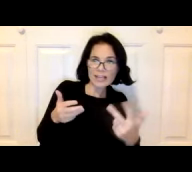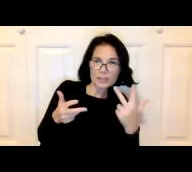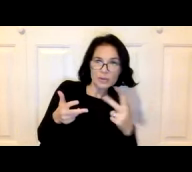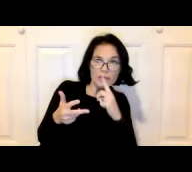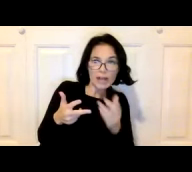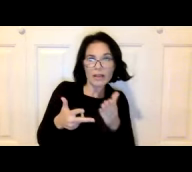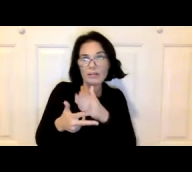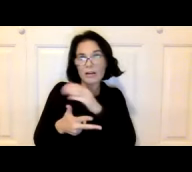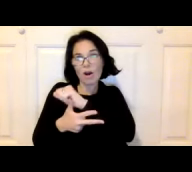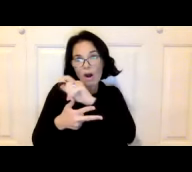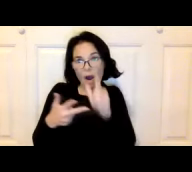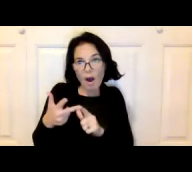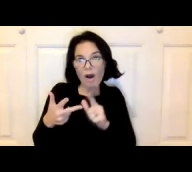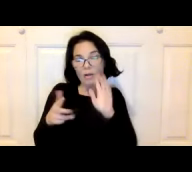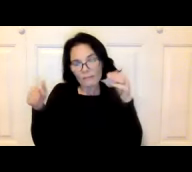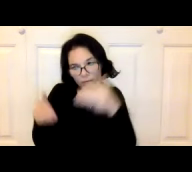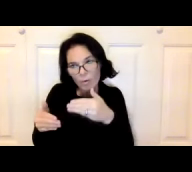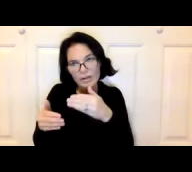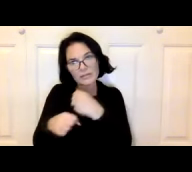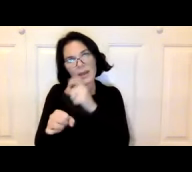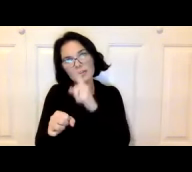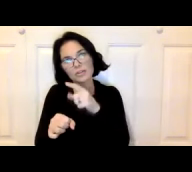So next slide, please.